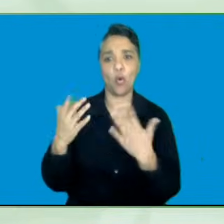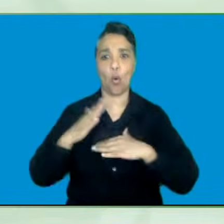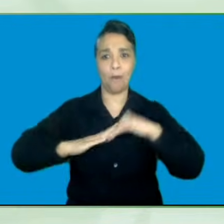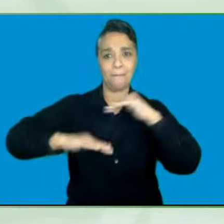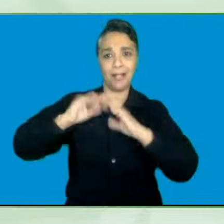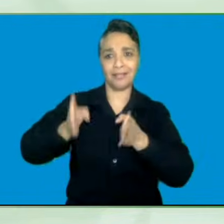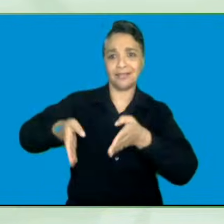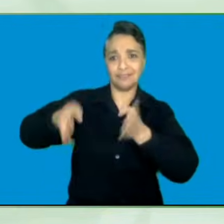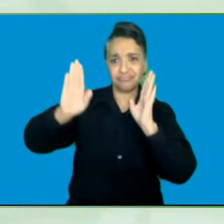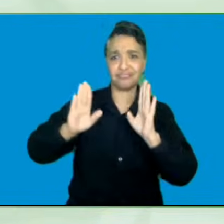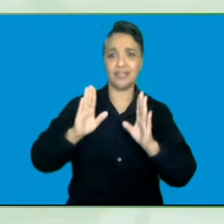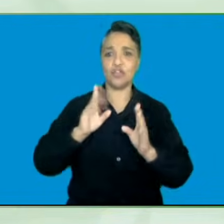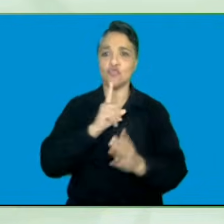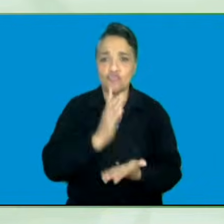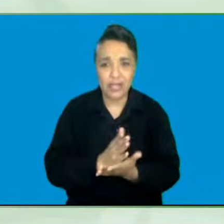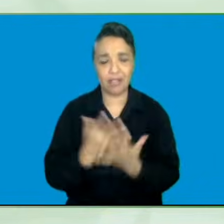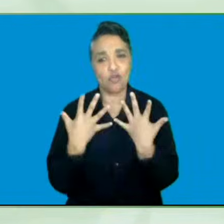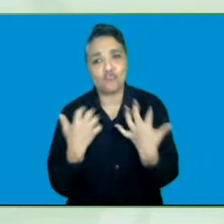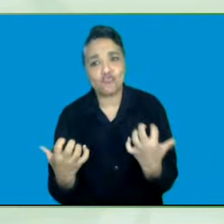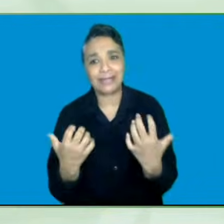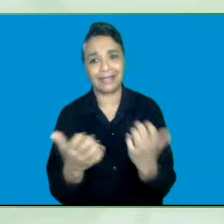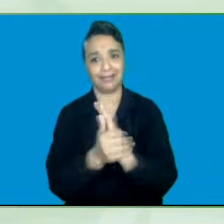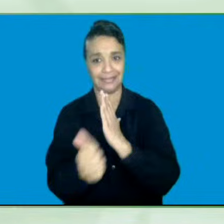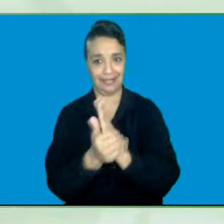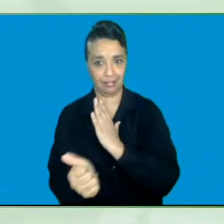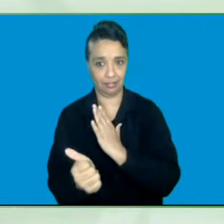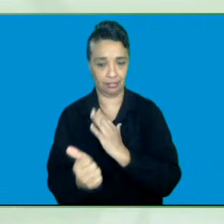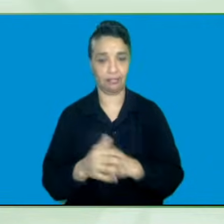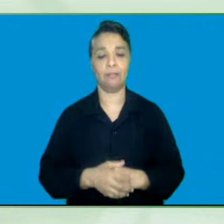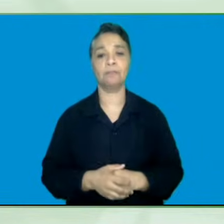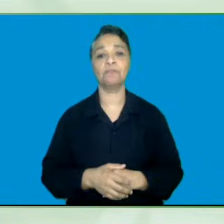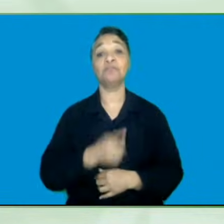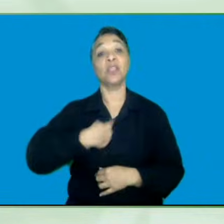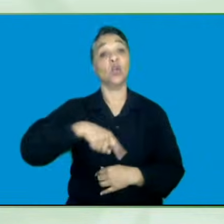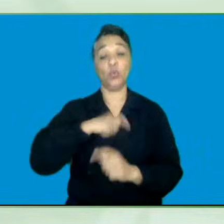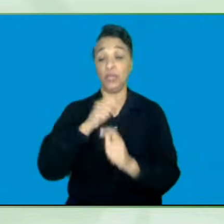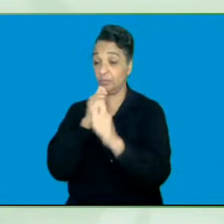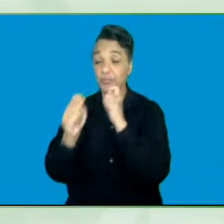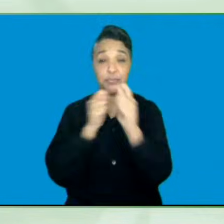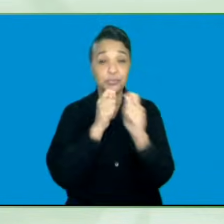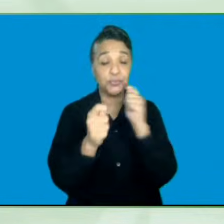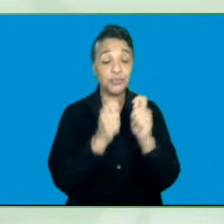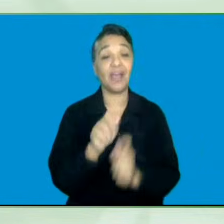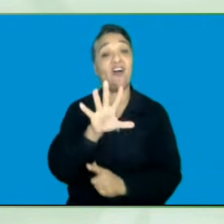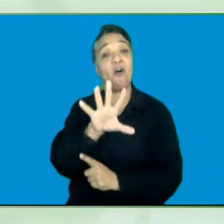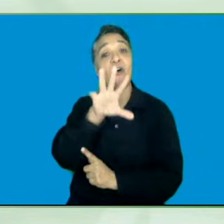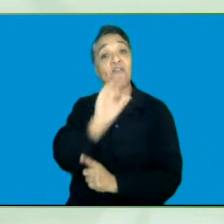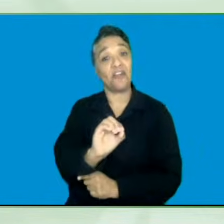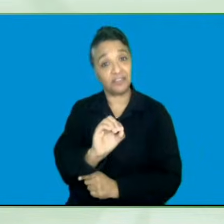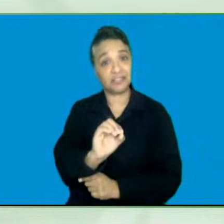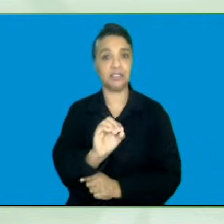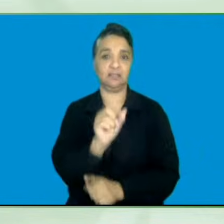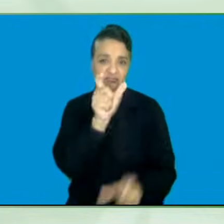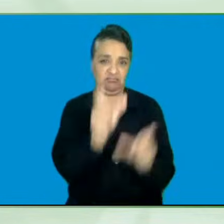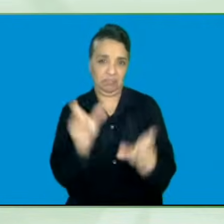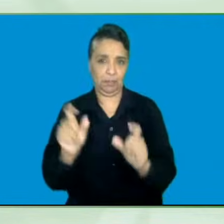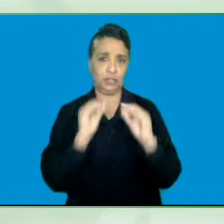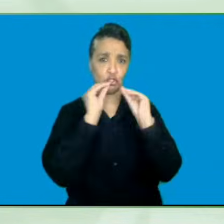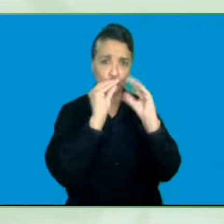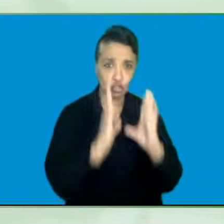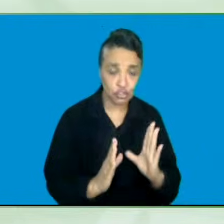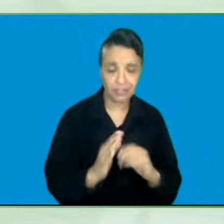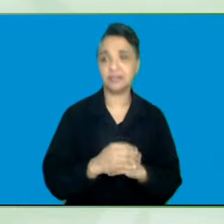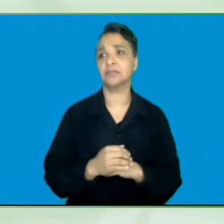So as part of our study, we interviewed over 50 stakeholders including teachers, employers,